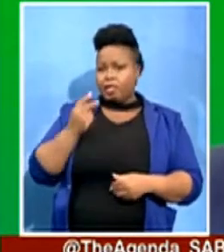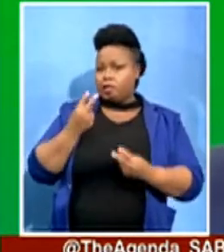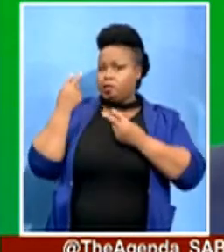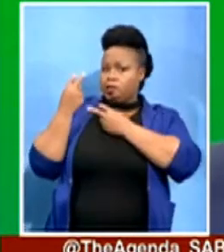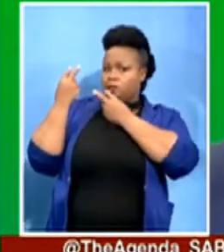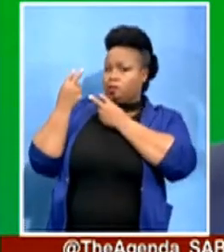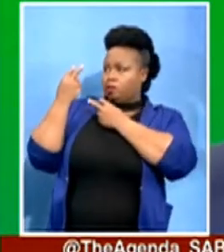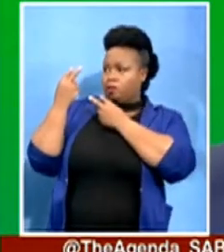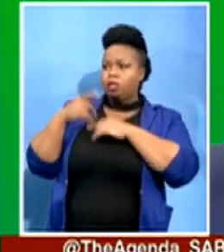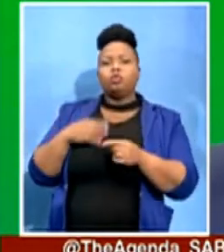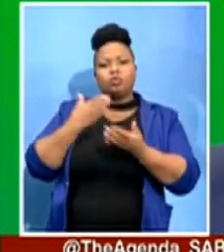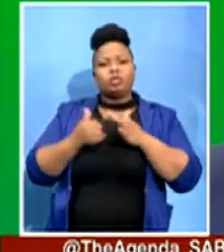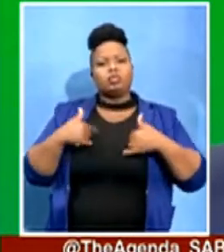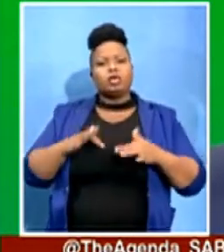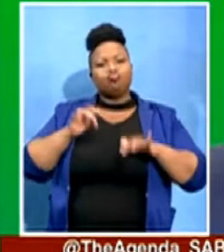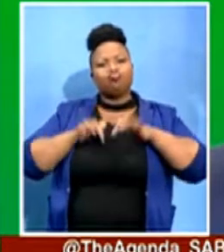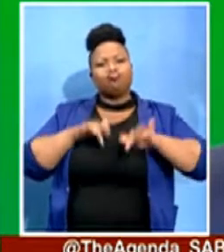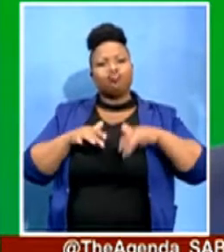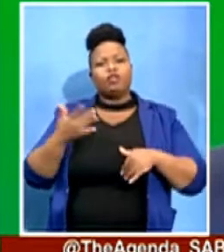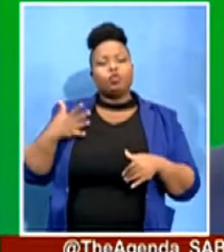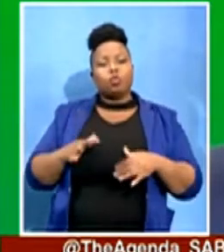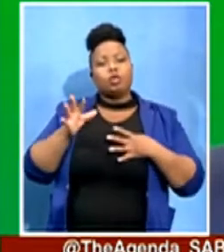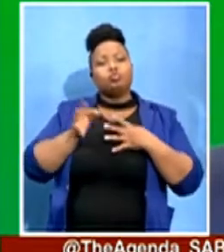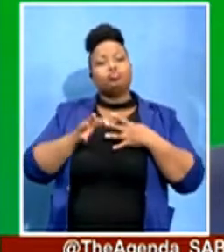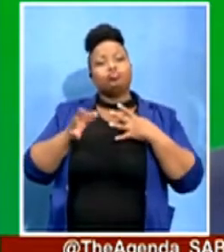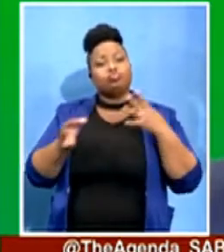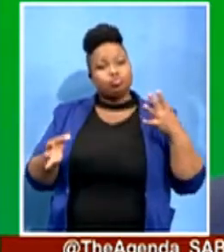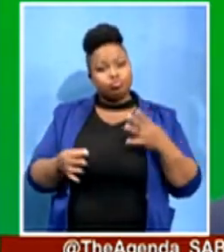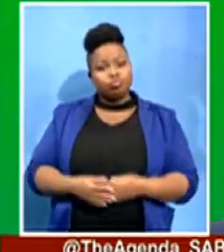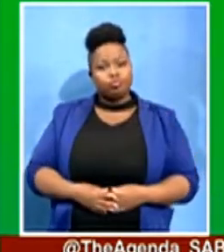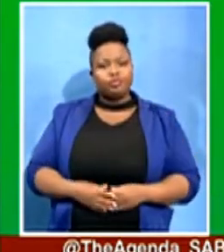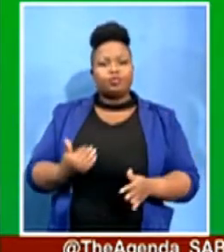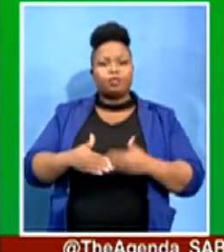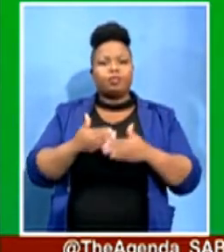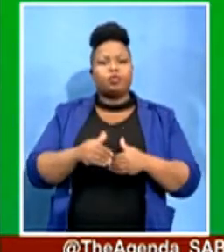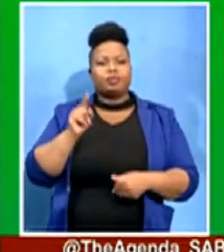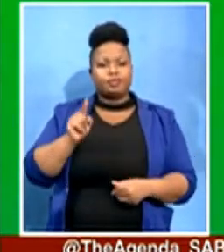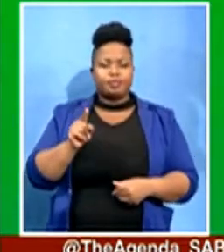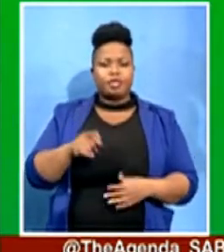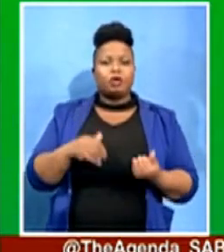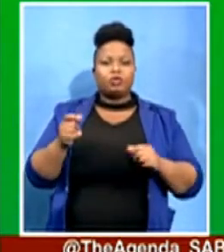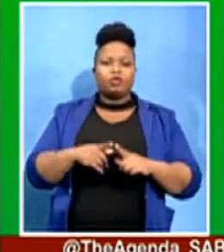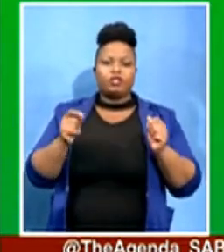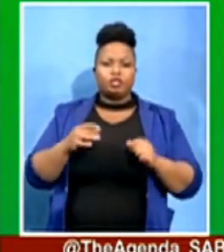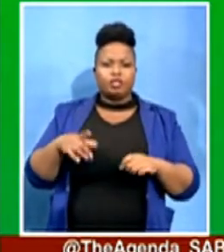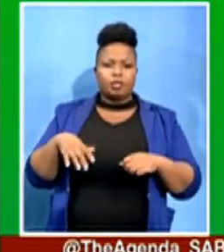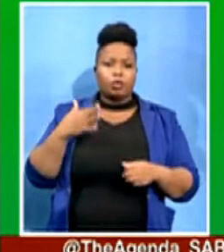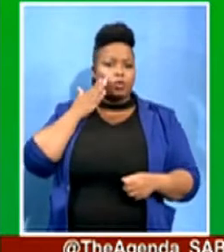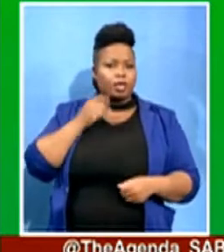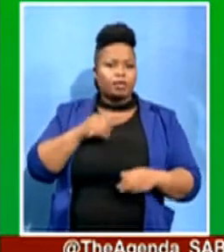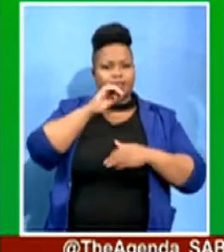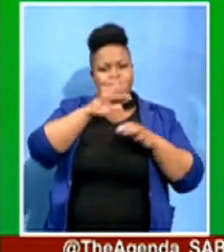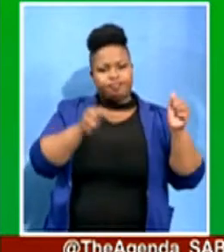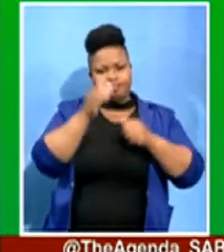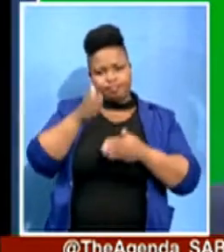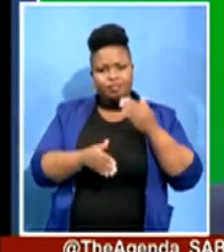away. The process for candidates to finish applying will conclude on the 30th of April, and voter registration